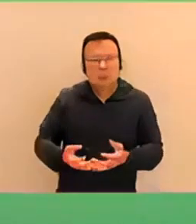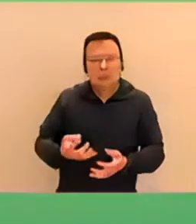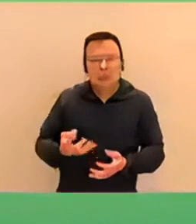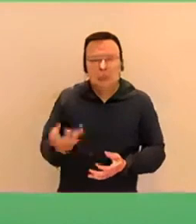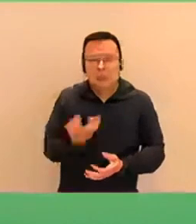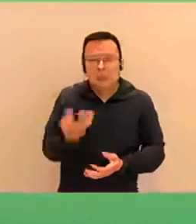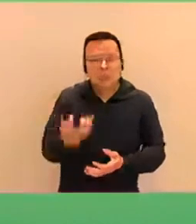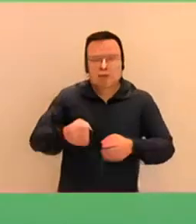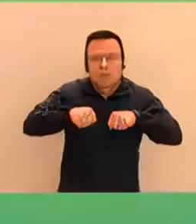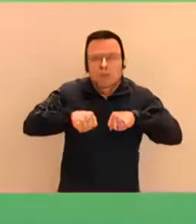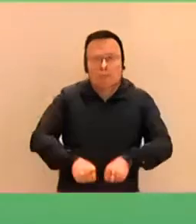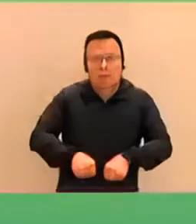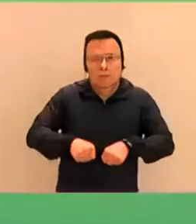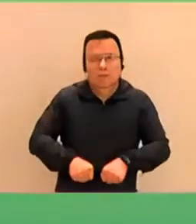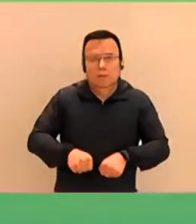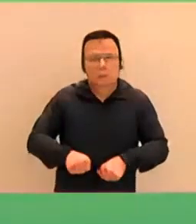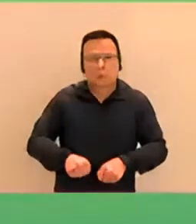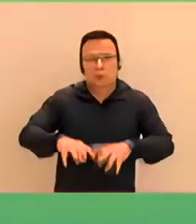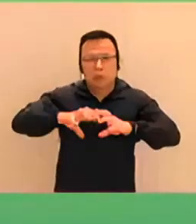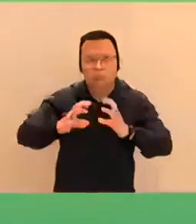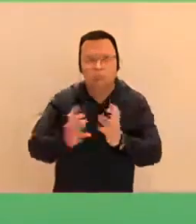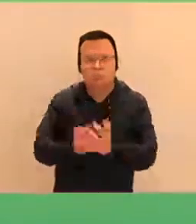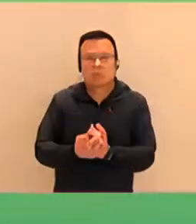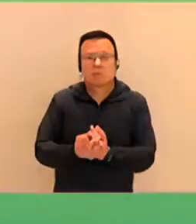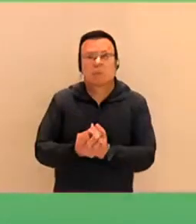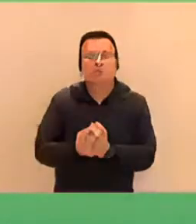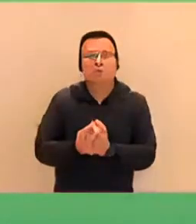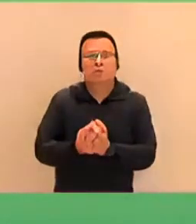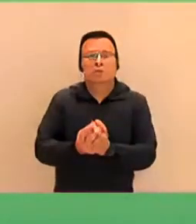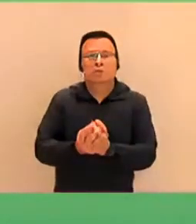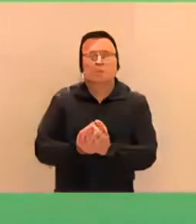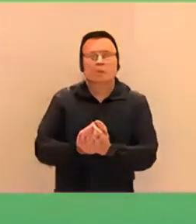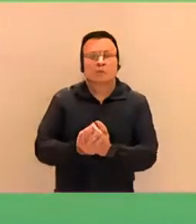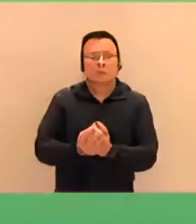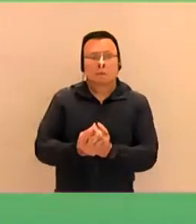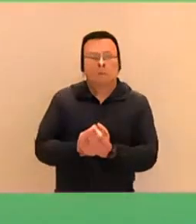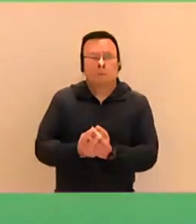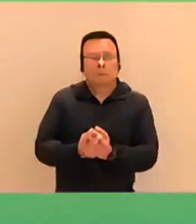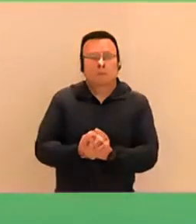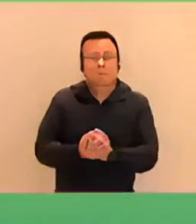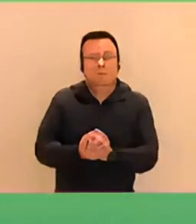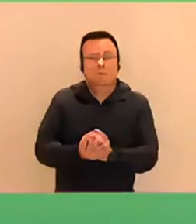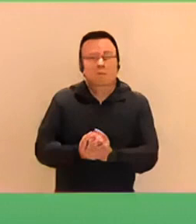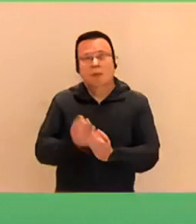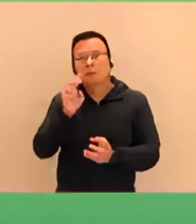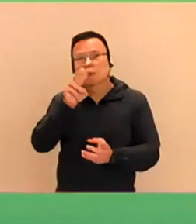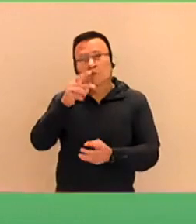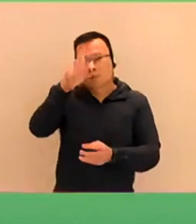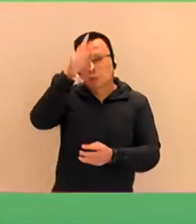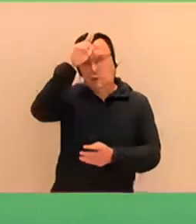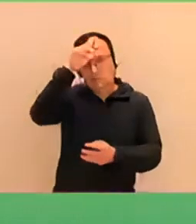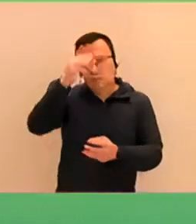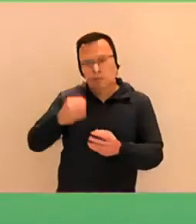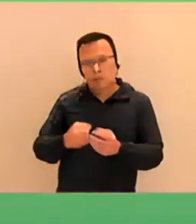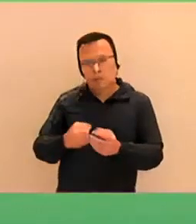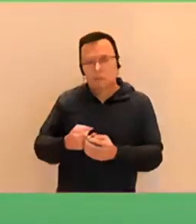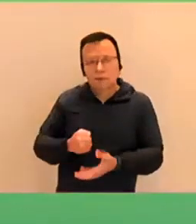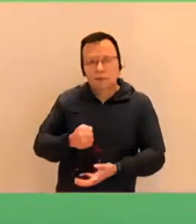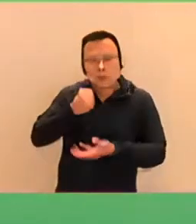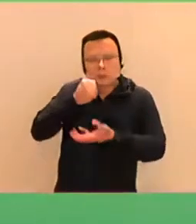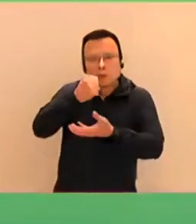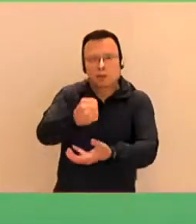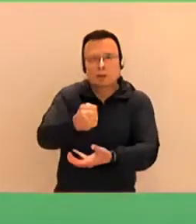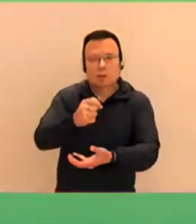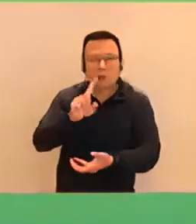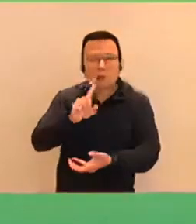be the most environmental friendly technology, and they got subsidies. But after all kind of heat pump,